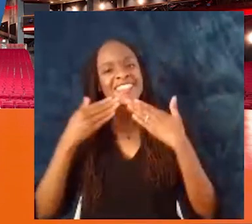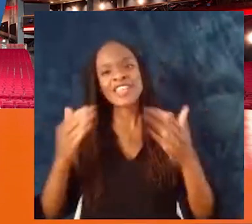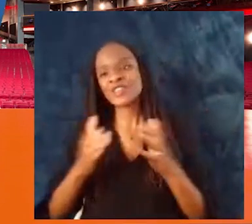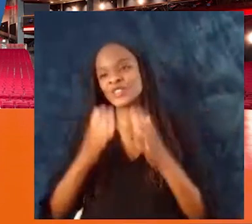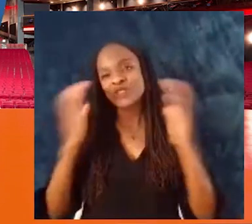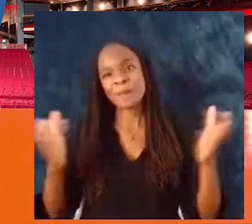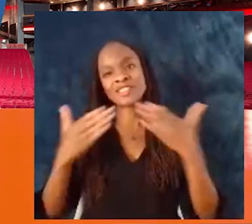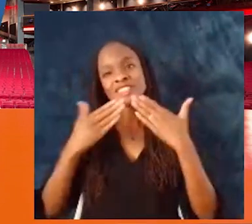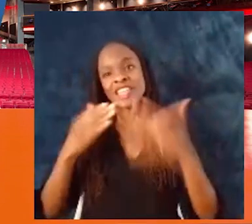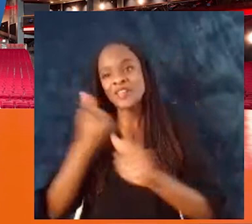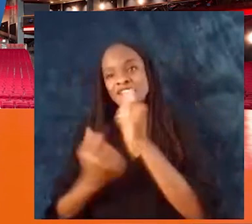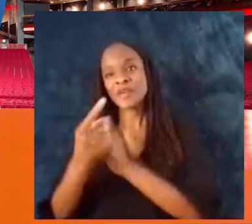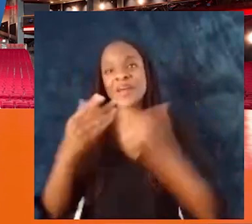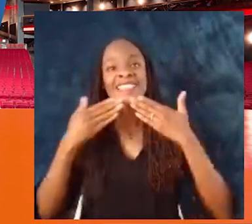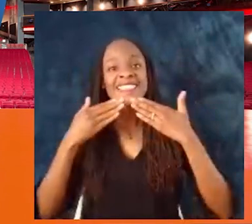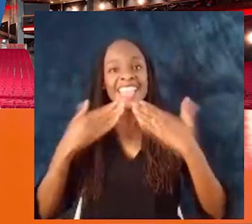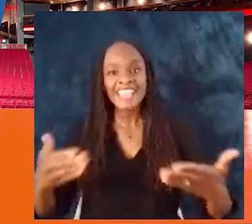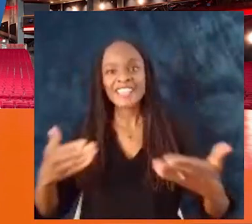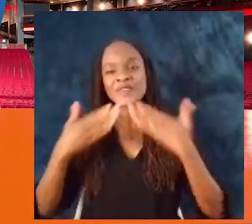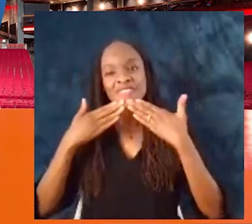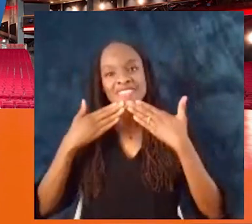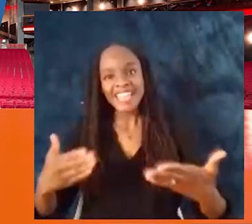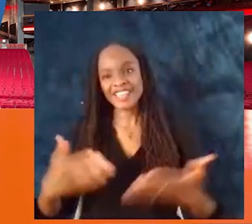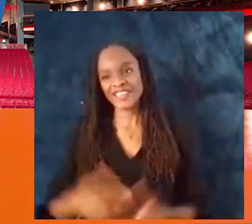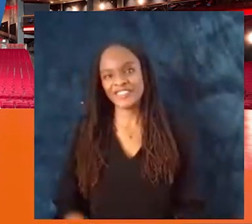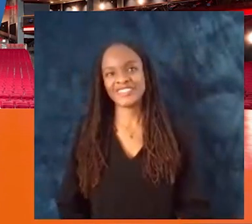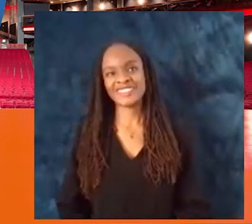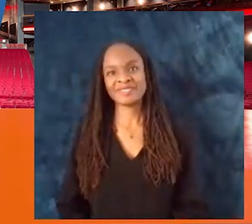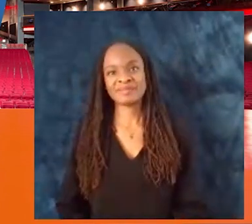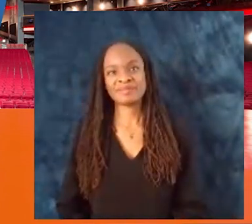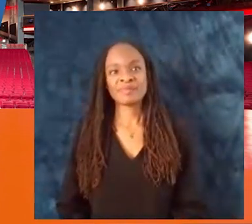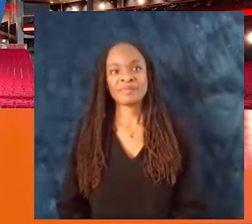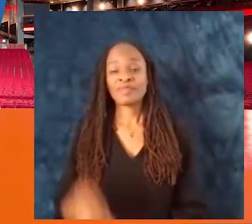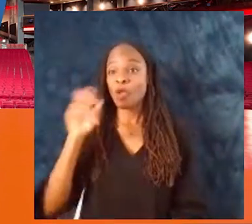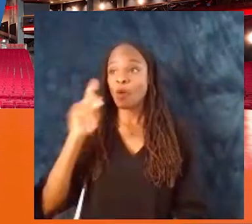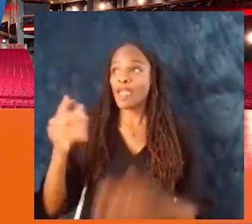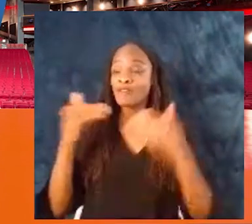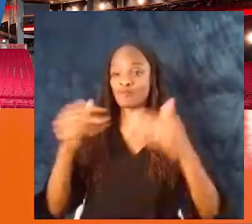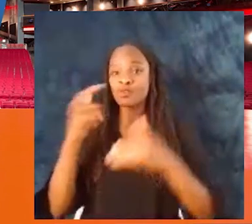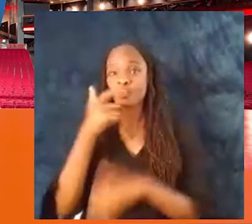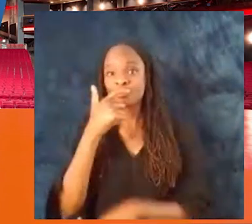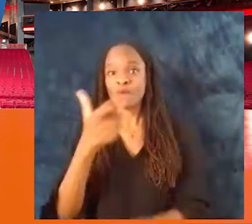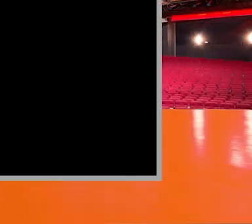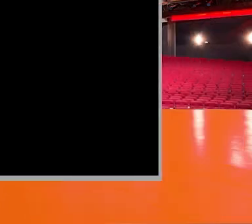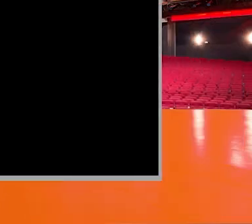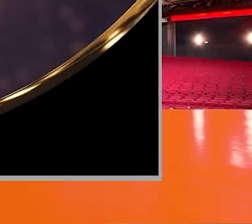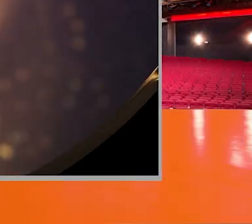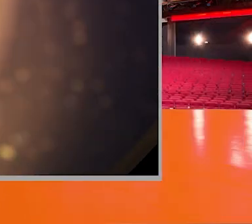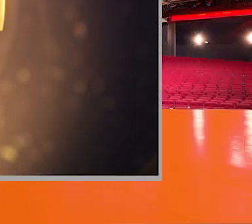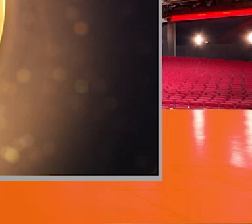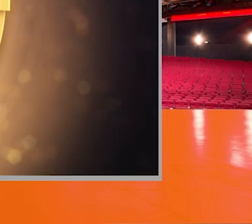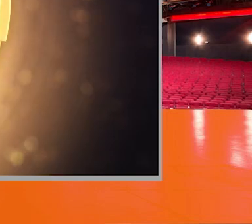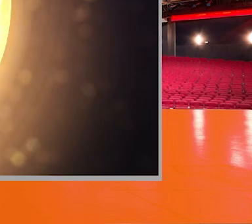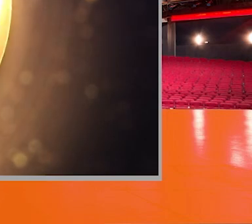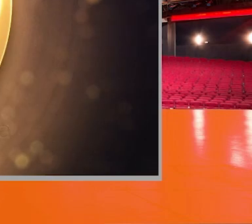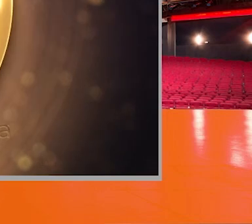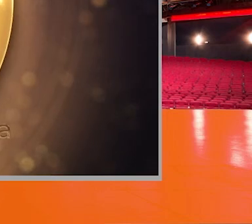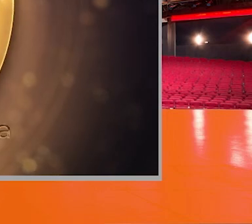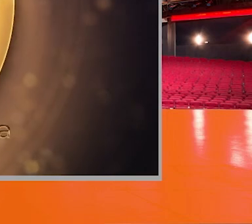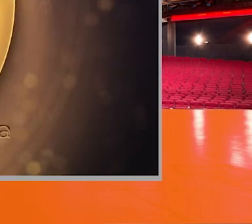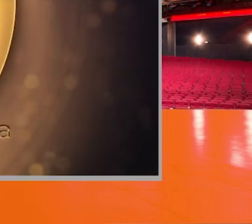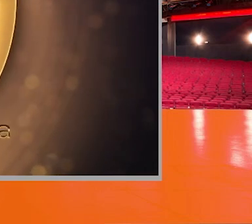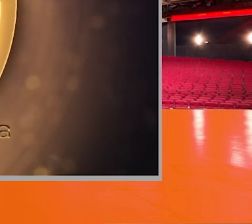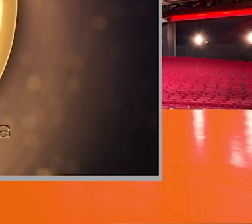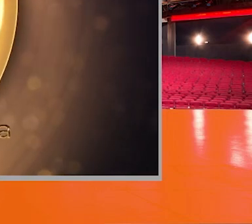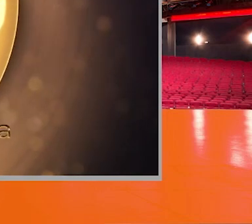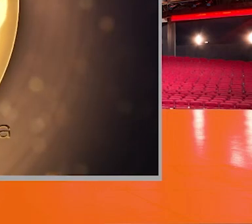Thank you, everybody. Thank you. Thank you. All right. Now let's see Dwarf Psychosis. And the winner of Best